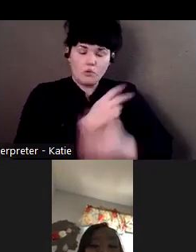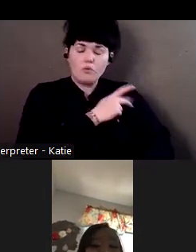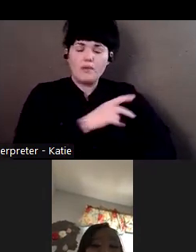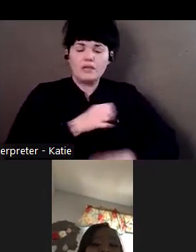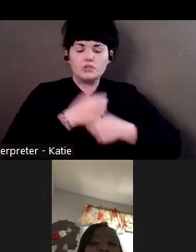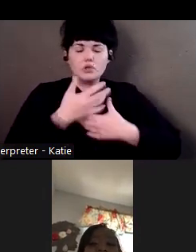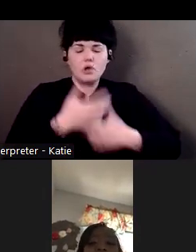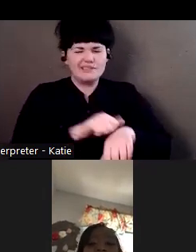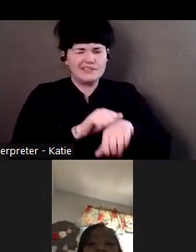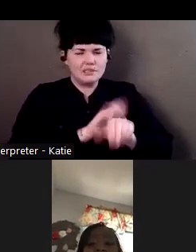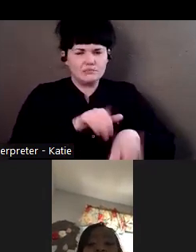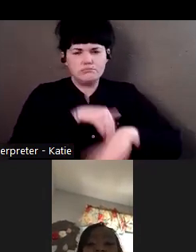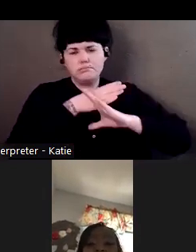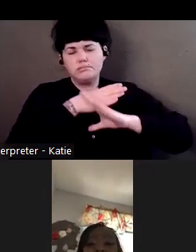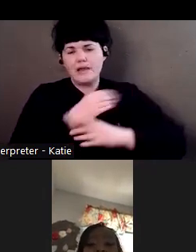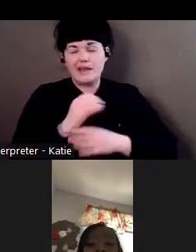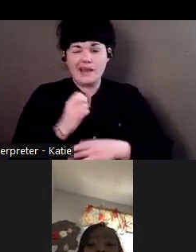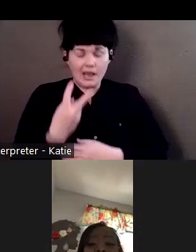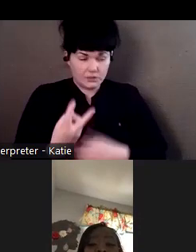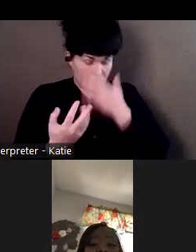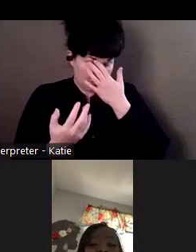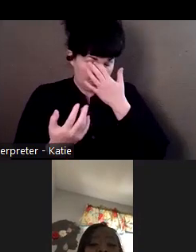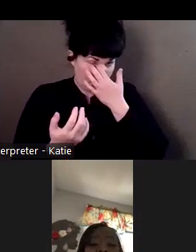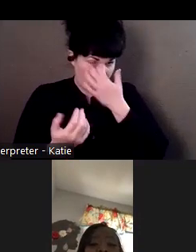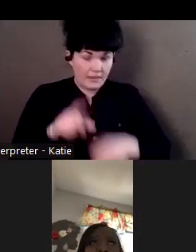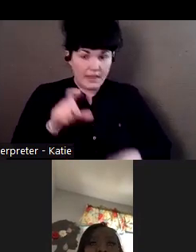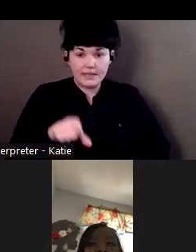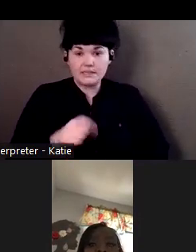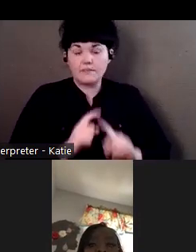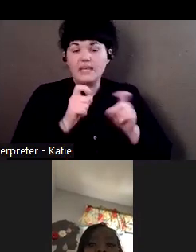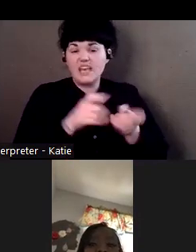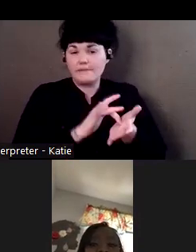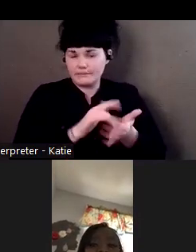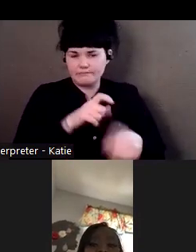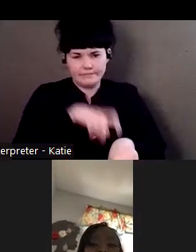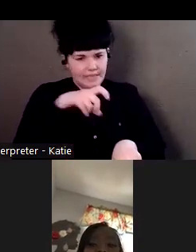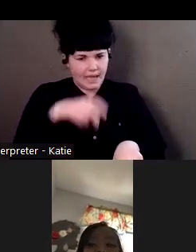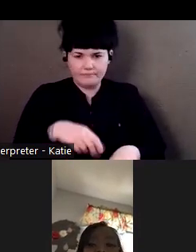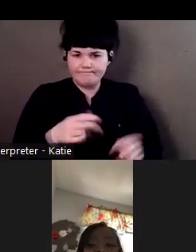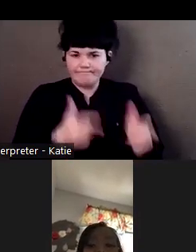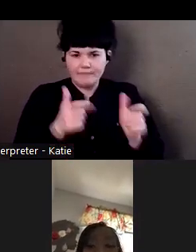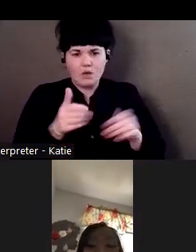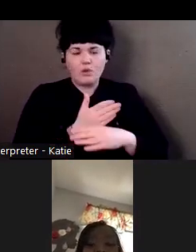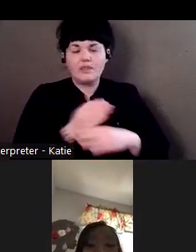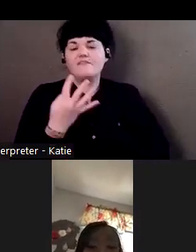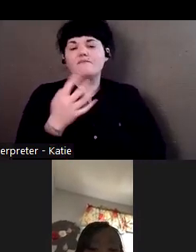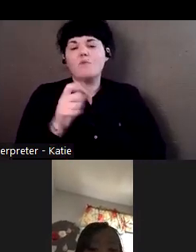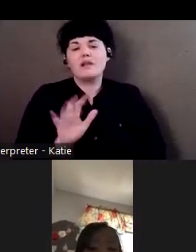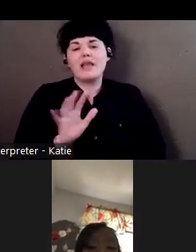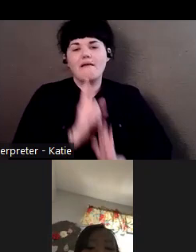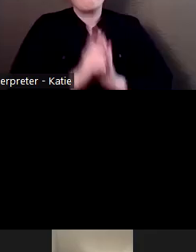plasma actogen, and that has to be given within a timely time frame, within 4.5 hours of stroke